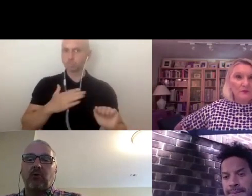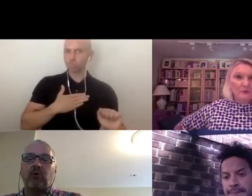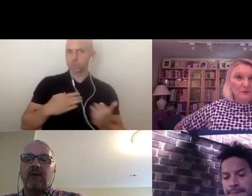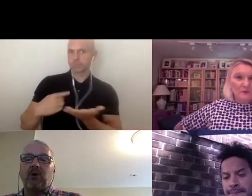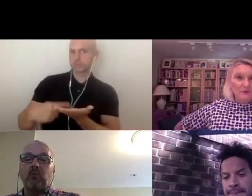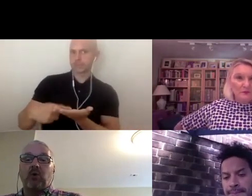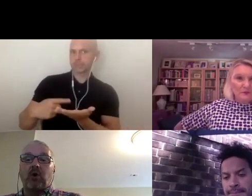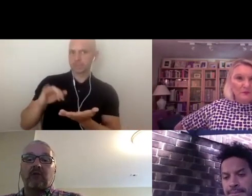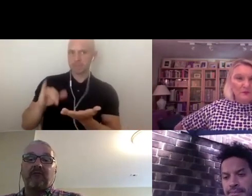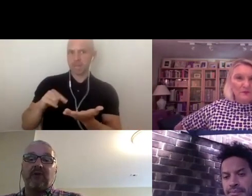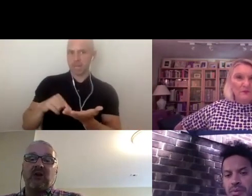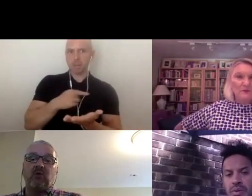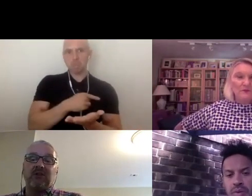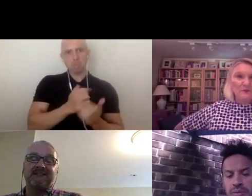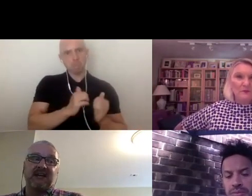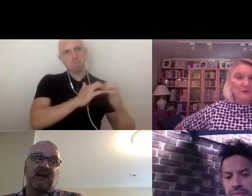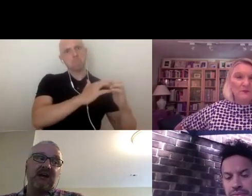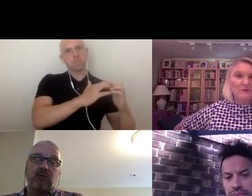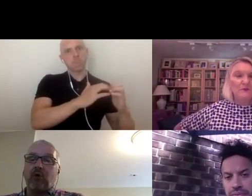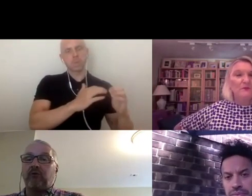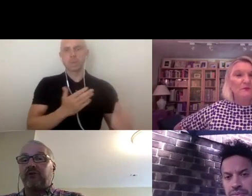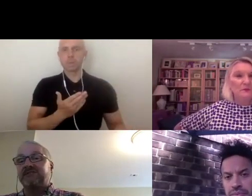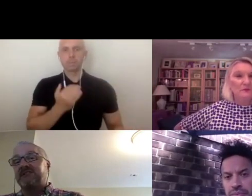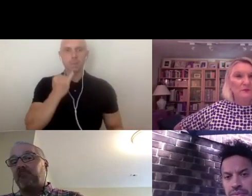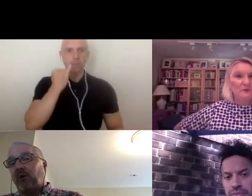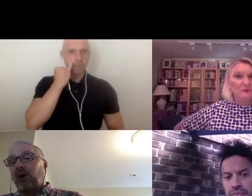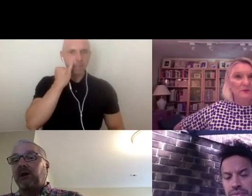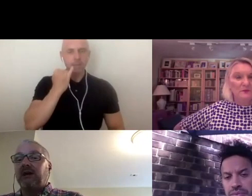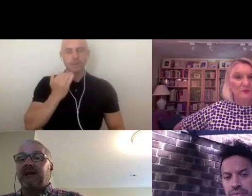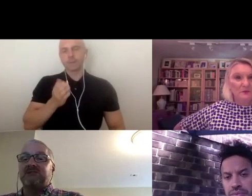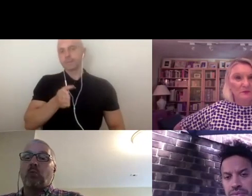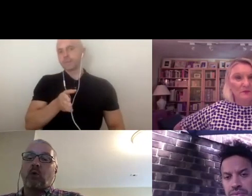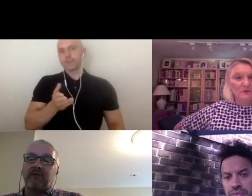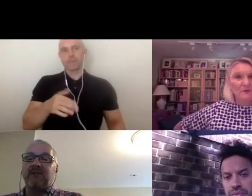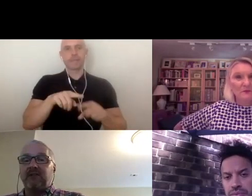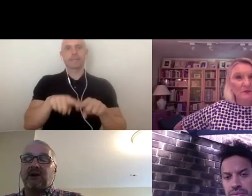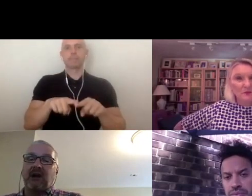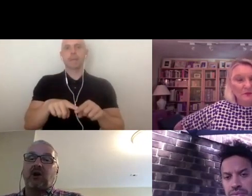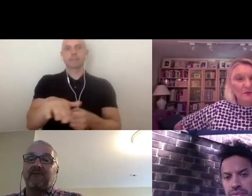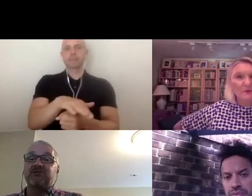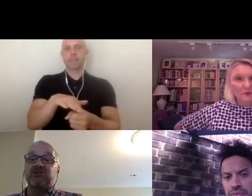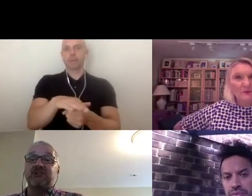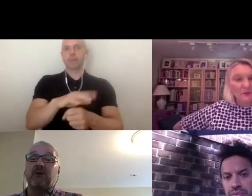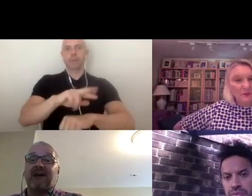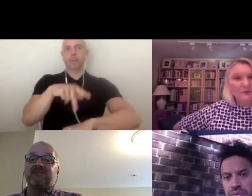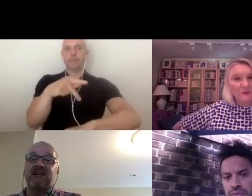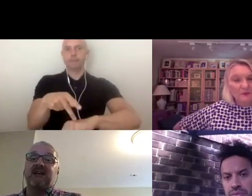catch-all program would work in, let's say, a road versus a park is one of the kind of conversations that would have to take